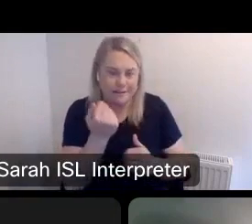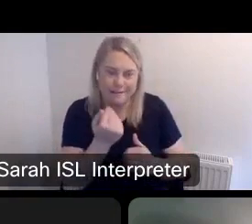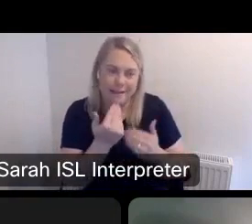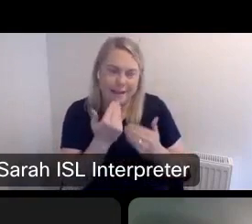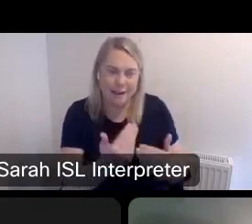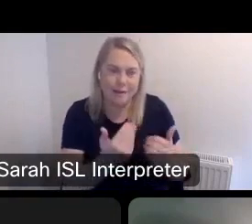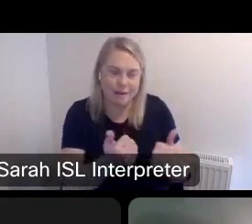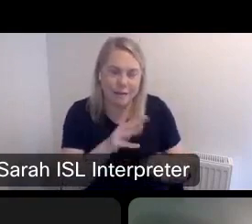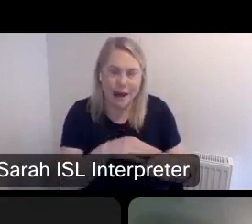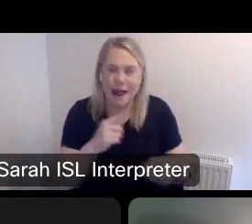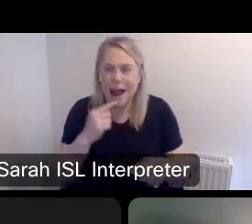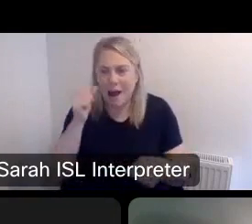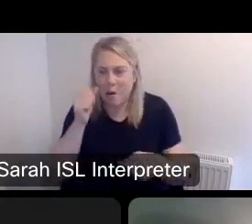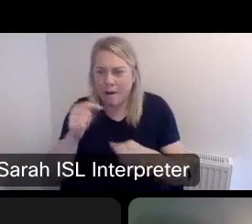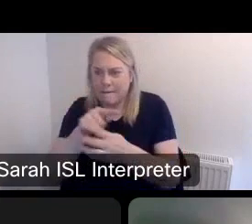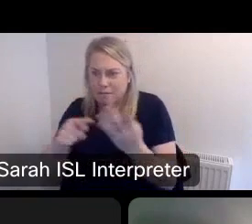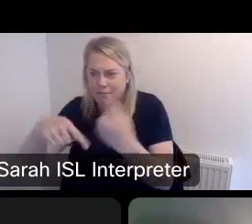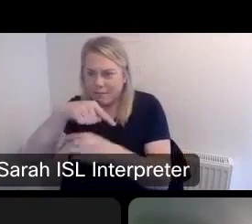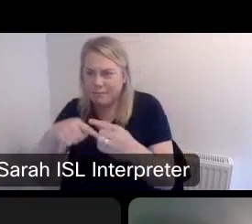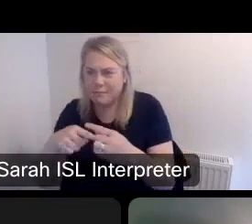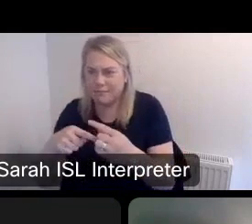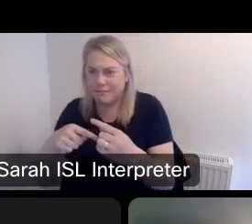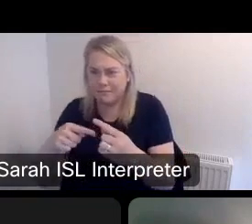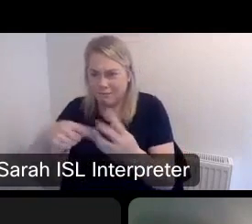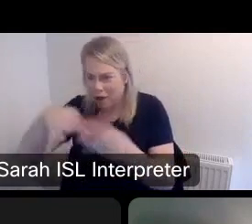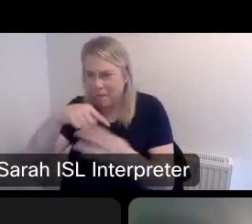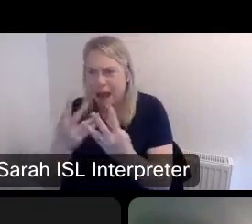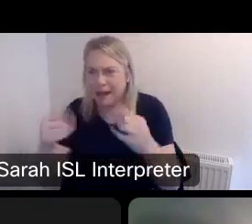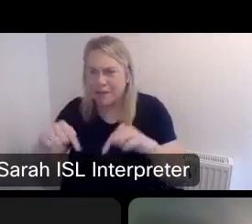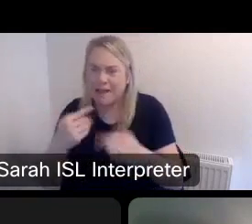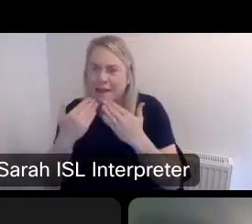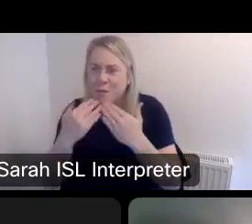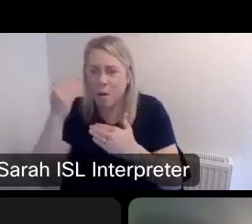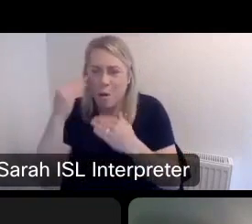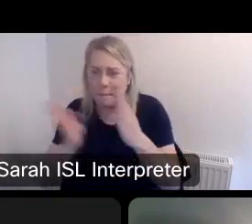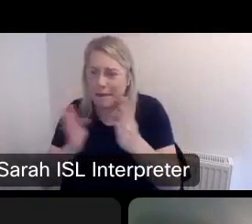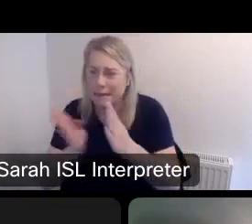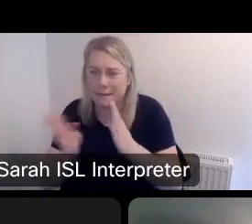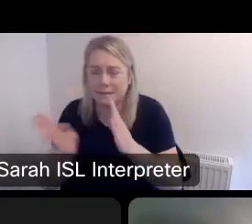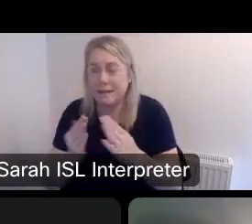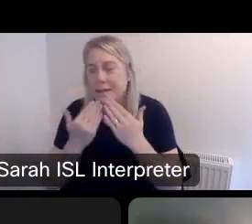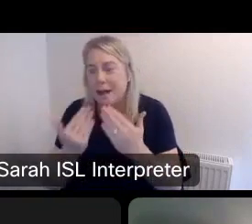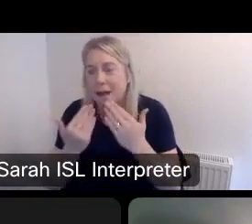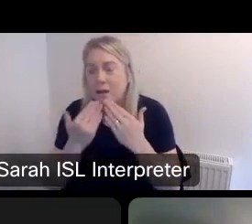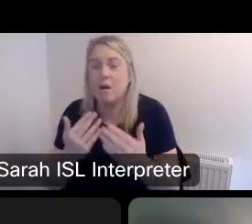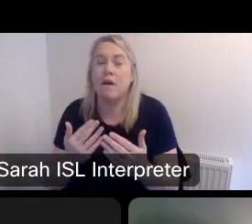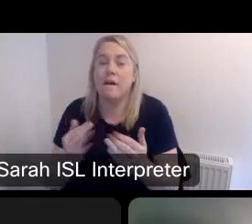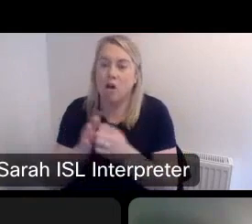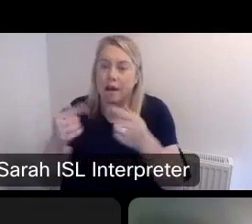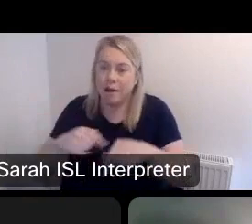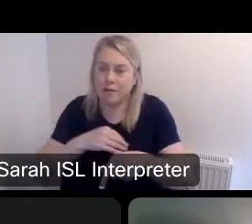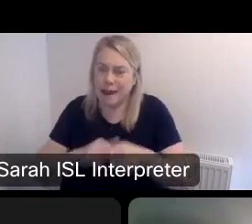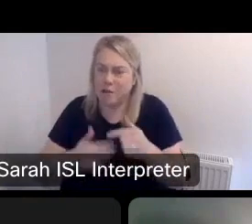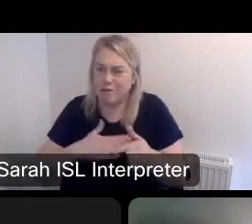busy in your different roles that you partake, so we're very grateful. We obviously in the National Office want to help colleagues out